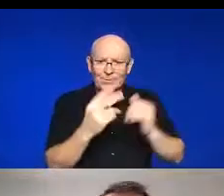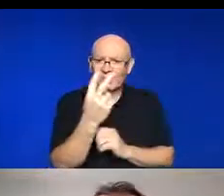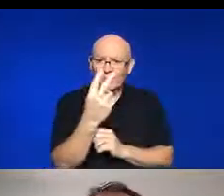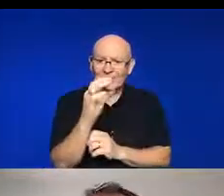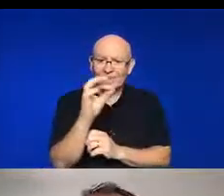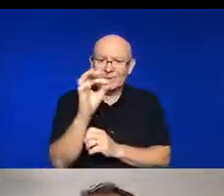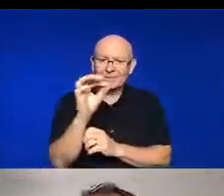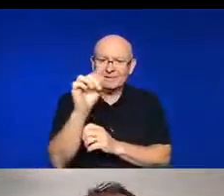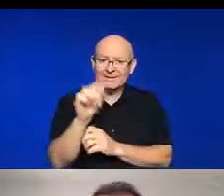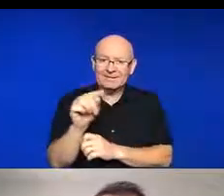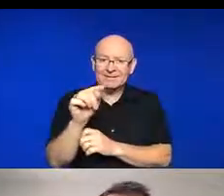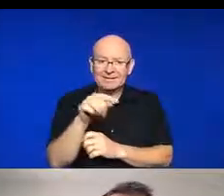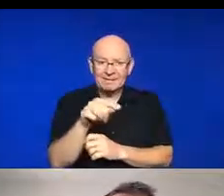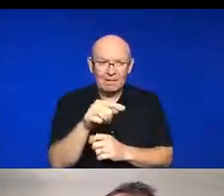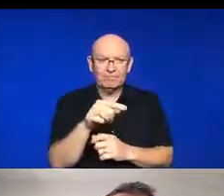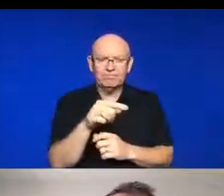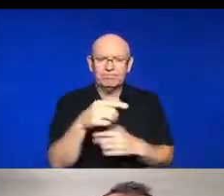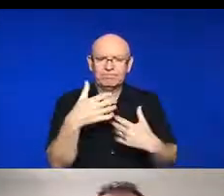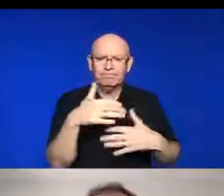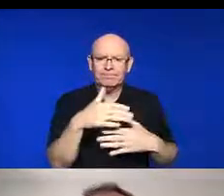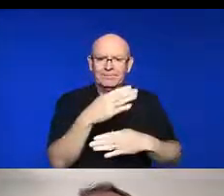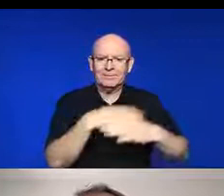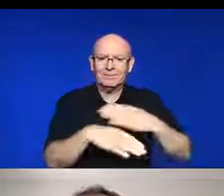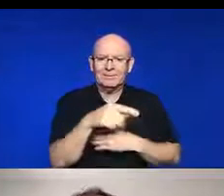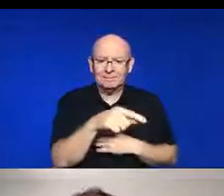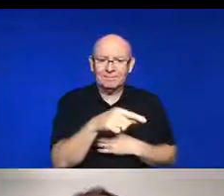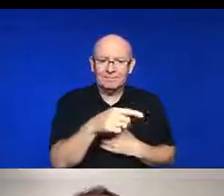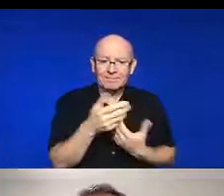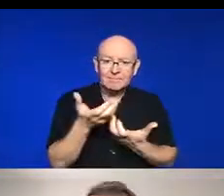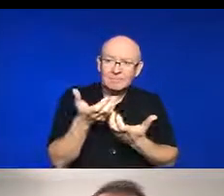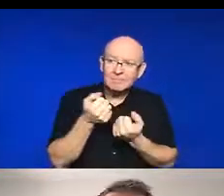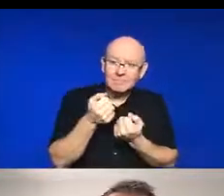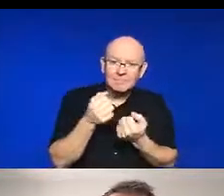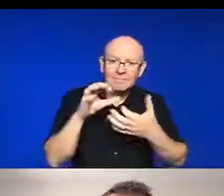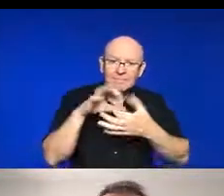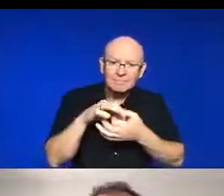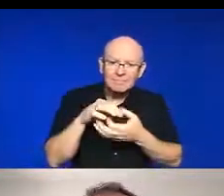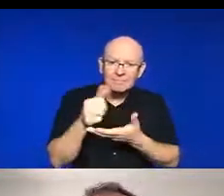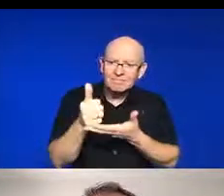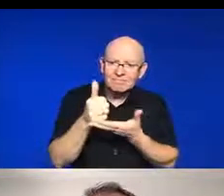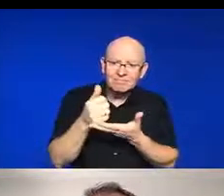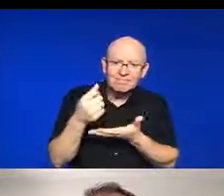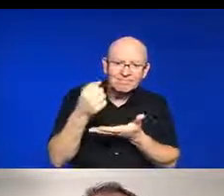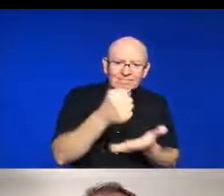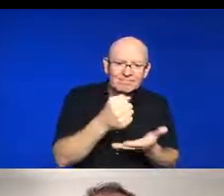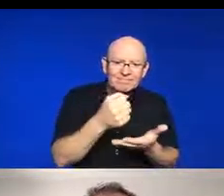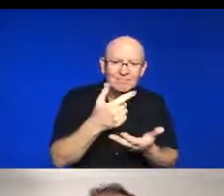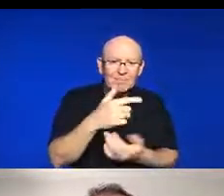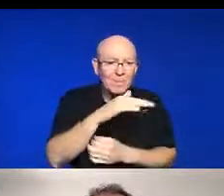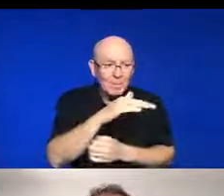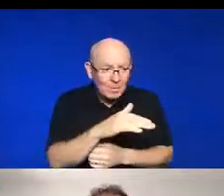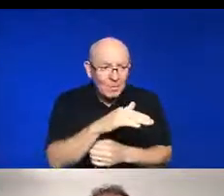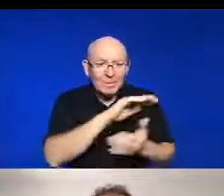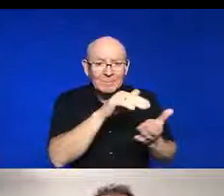in low-income countries. And we really saw that in the first months of the COVID-19 crisis,